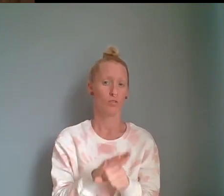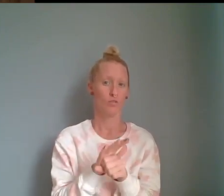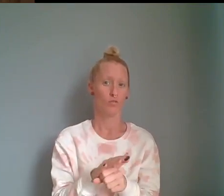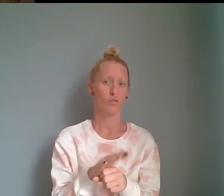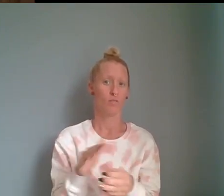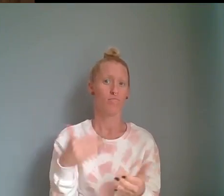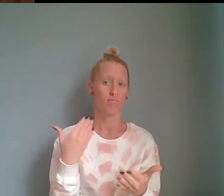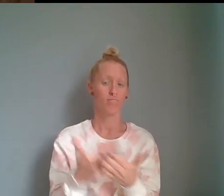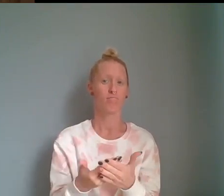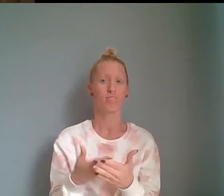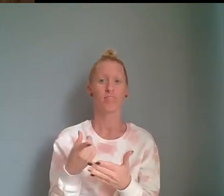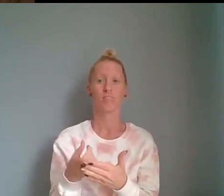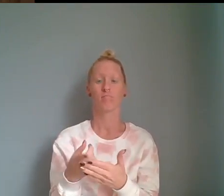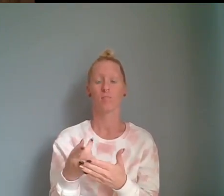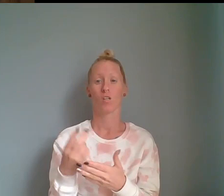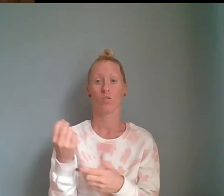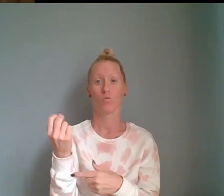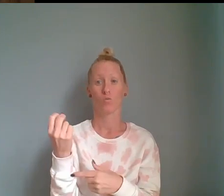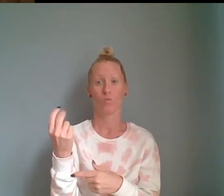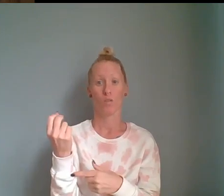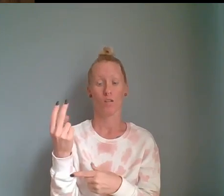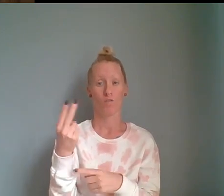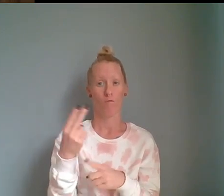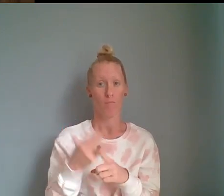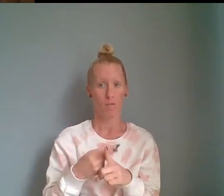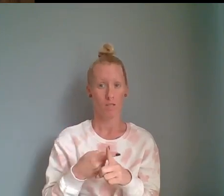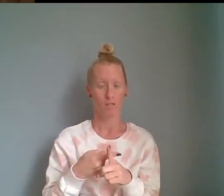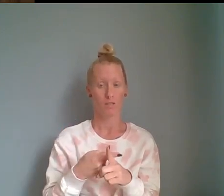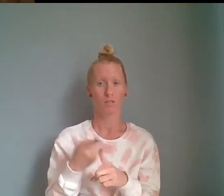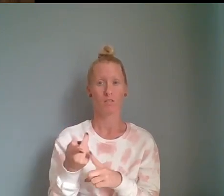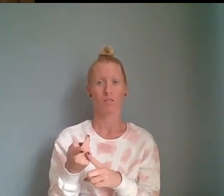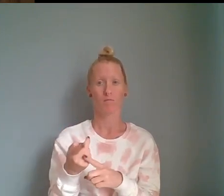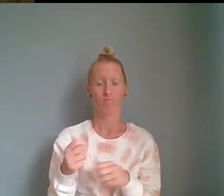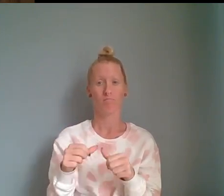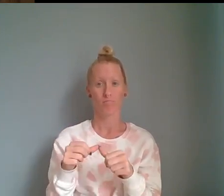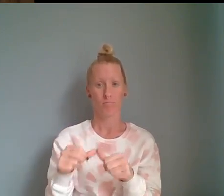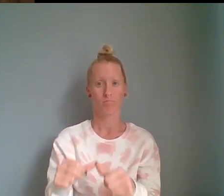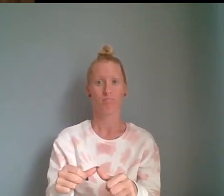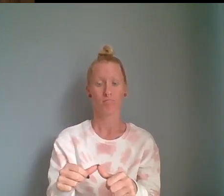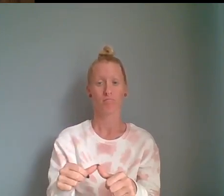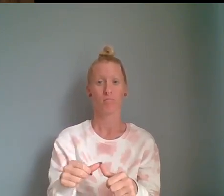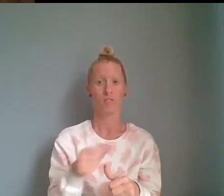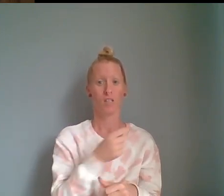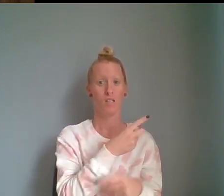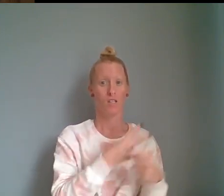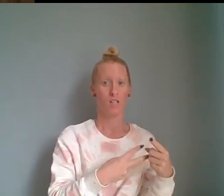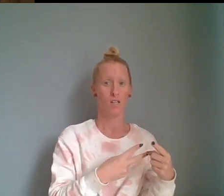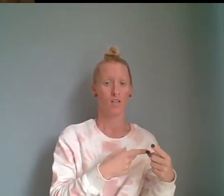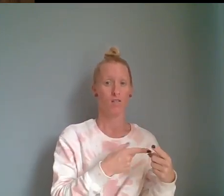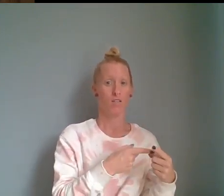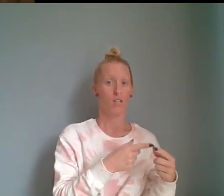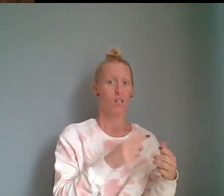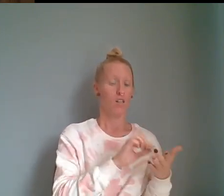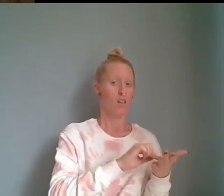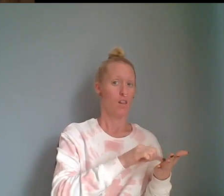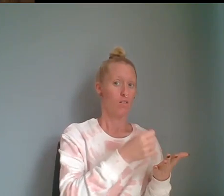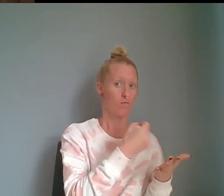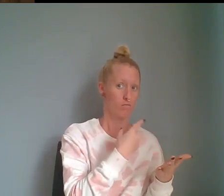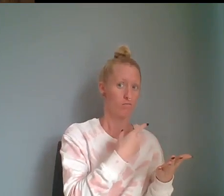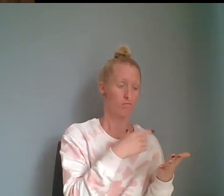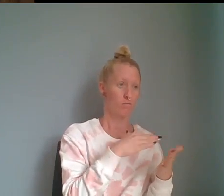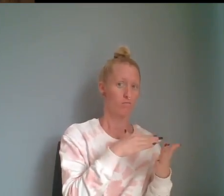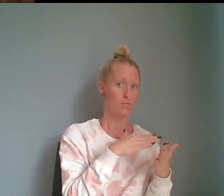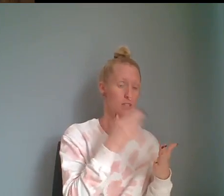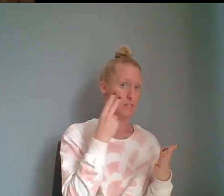for an additional 12 months. And of the Paxil group, half were left on full dose medications to see if you could